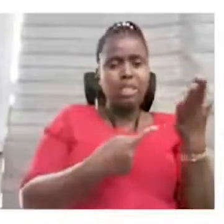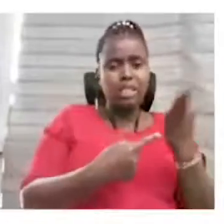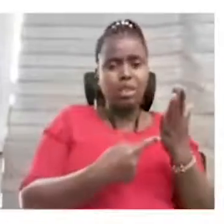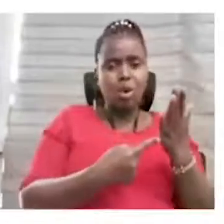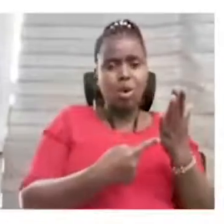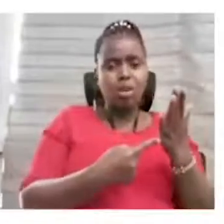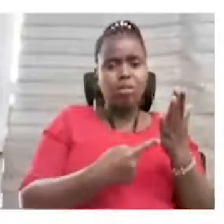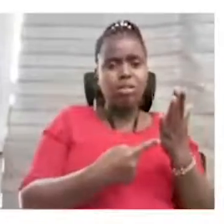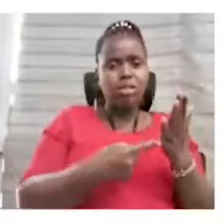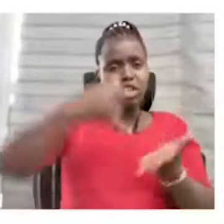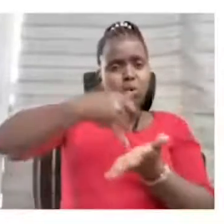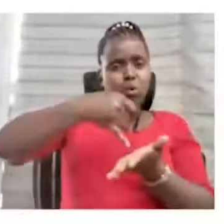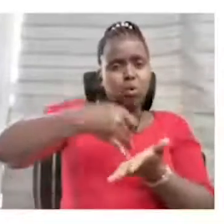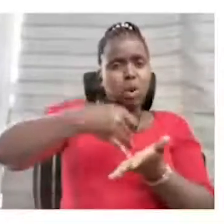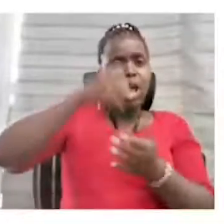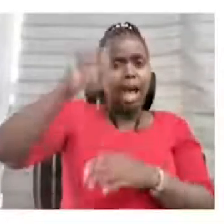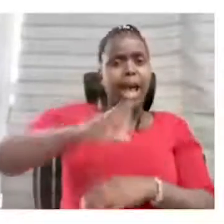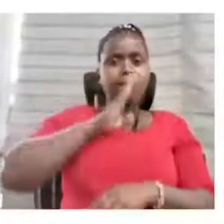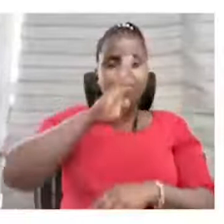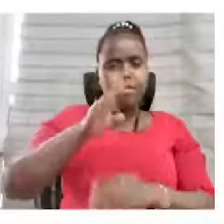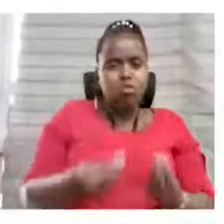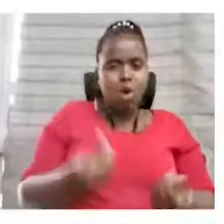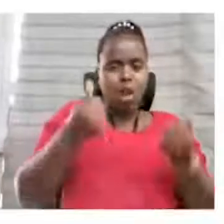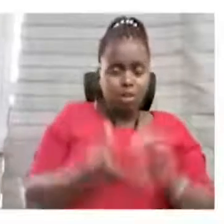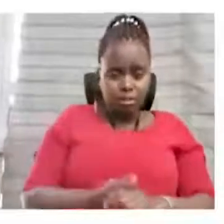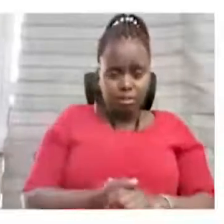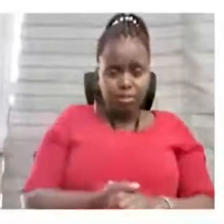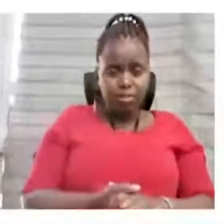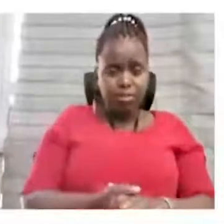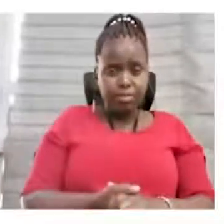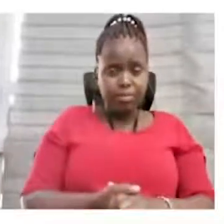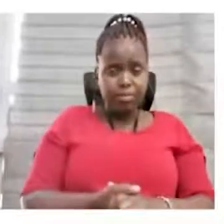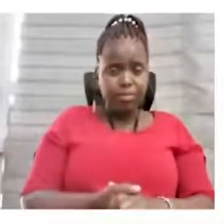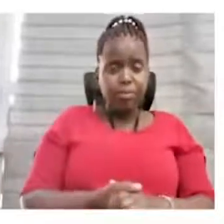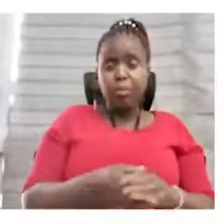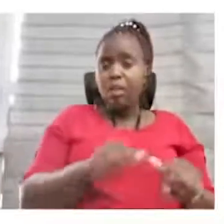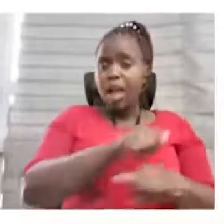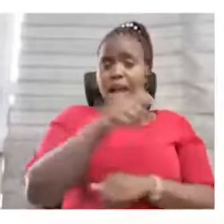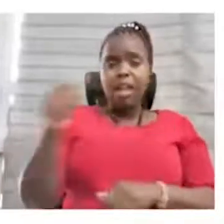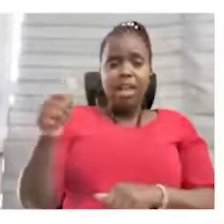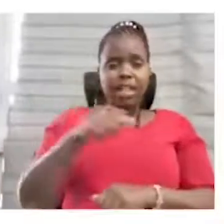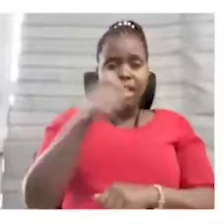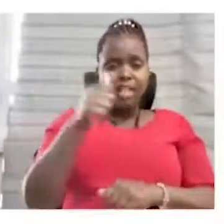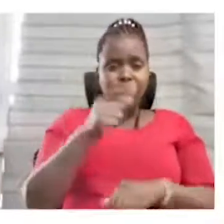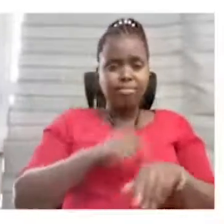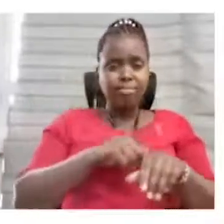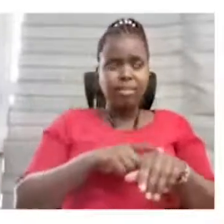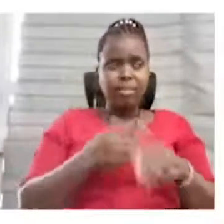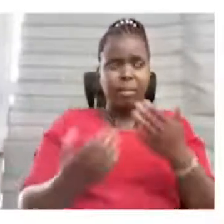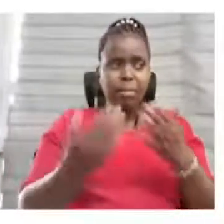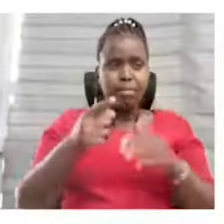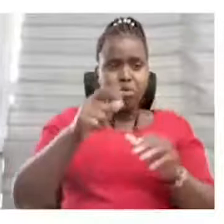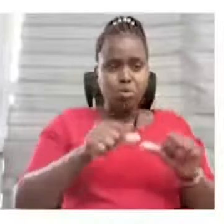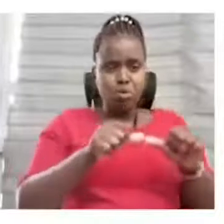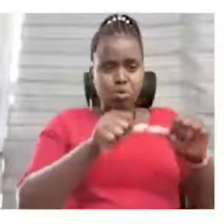be addressed. And part of our work at the moment is, of course, we are continuing this